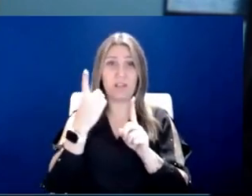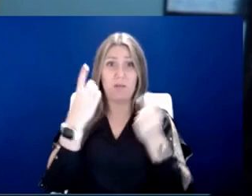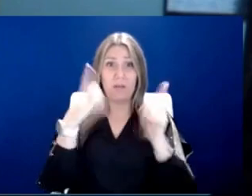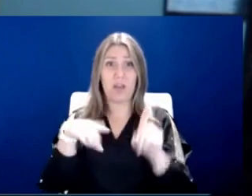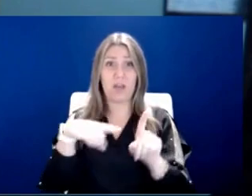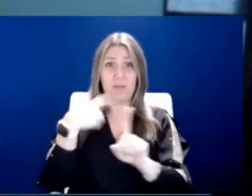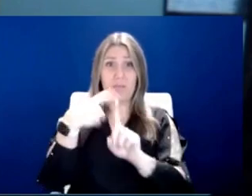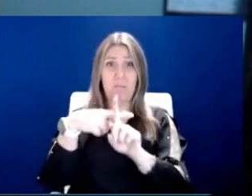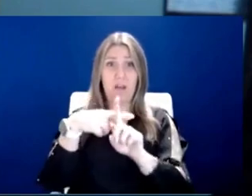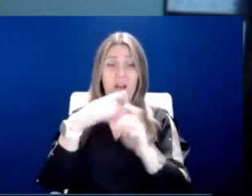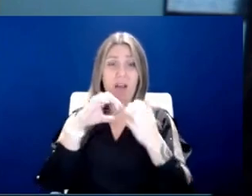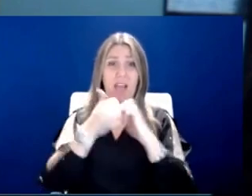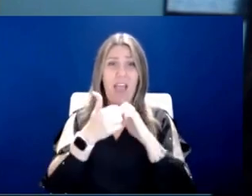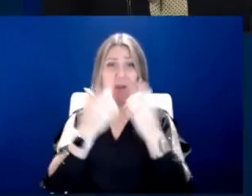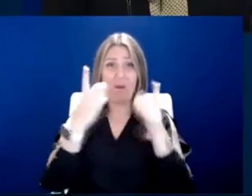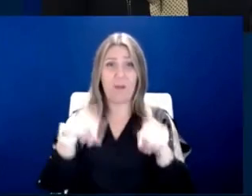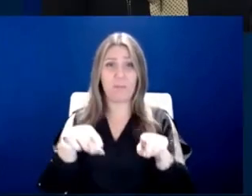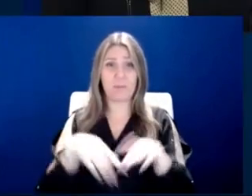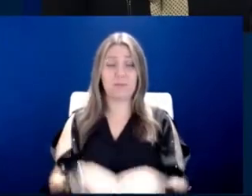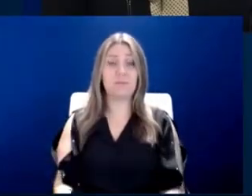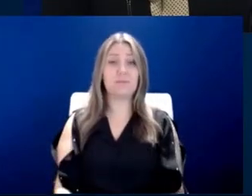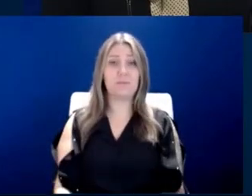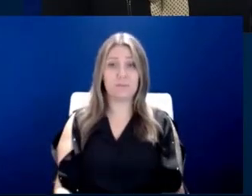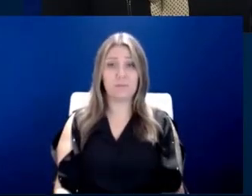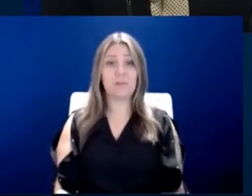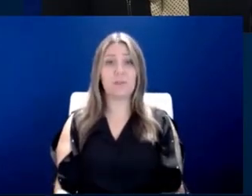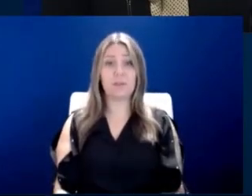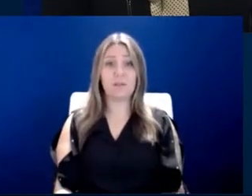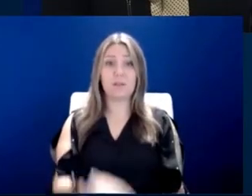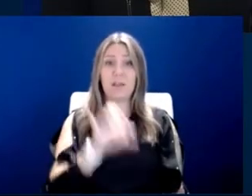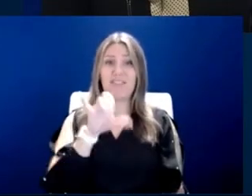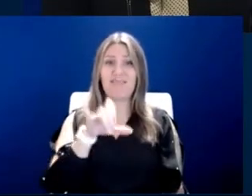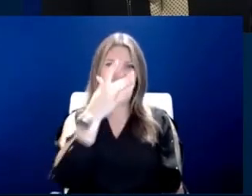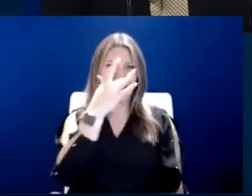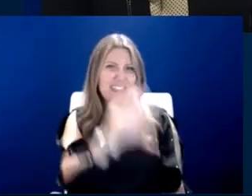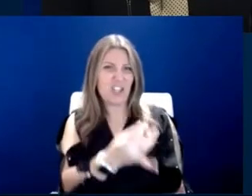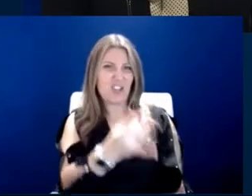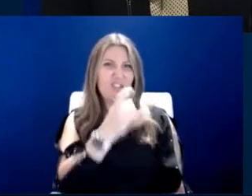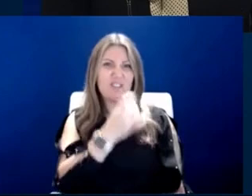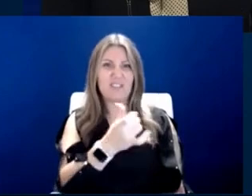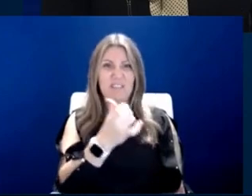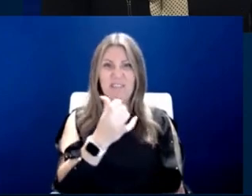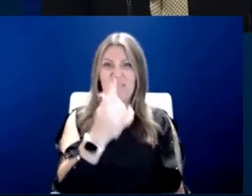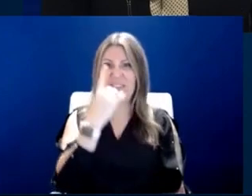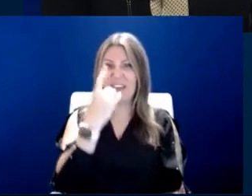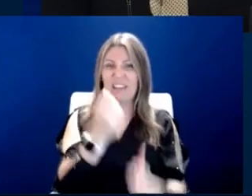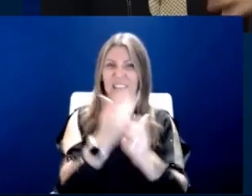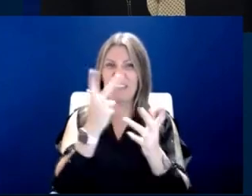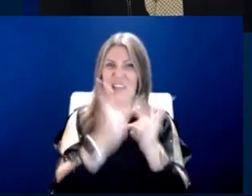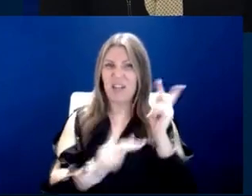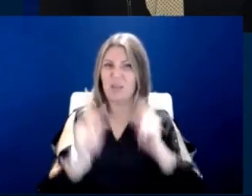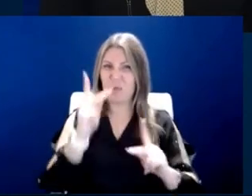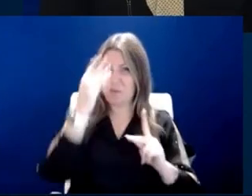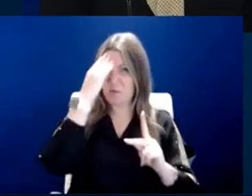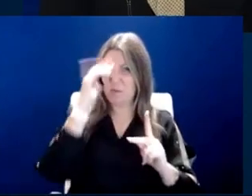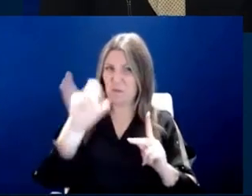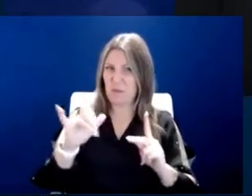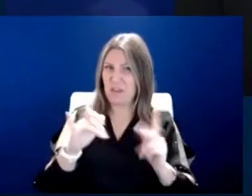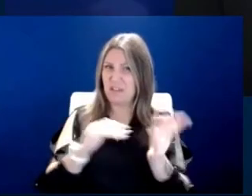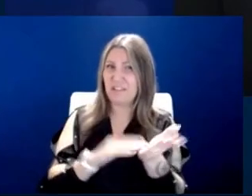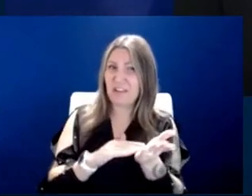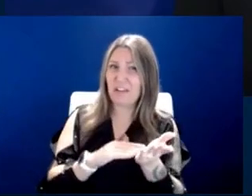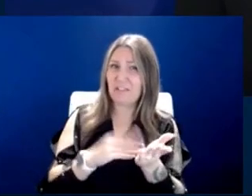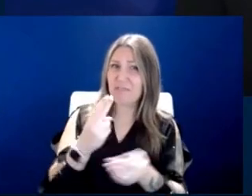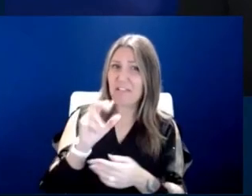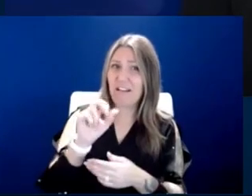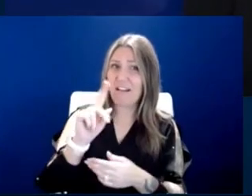that happens. Now that is interesting. I don't think a lot of people knew that. Did you know that, Dr. Hawkinson? All those testing and the ice and the water? I don't know. Am